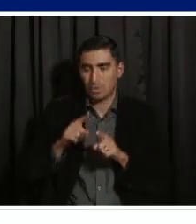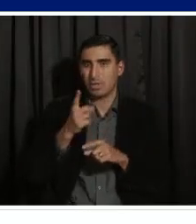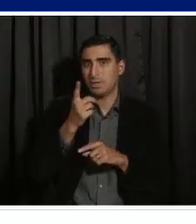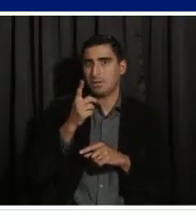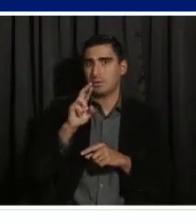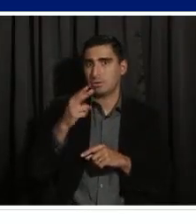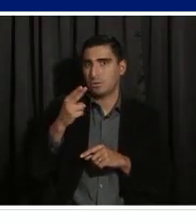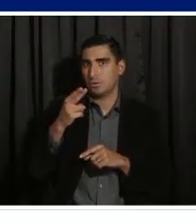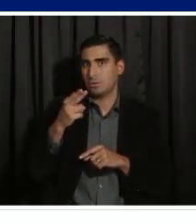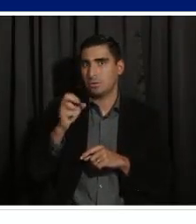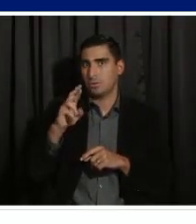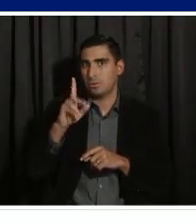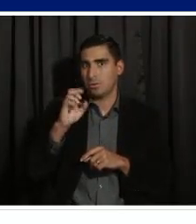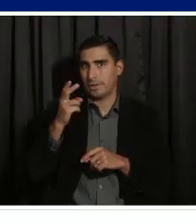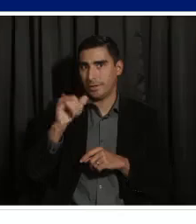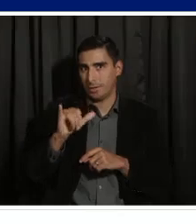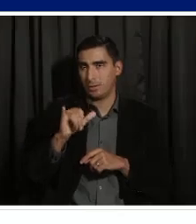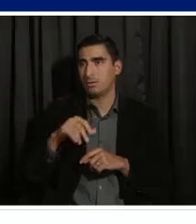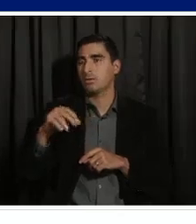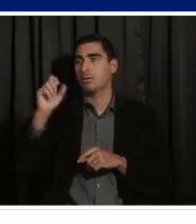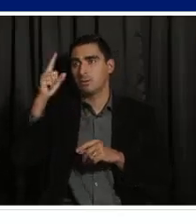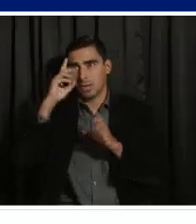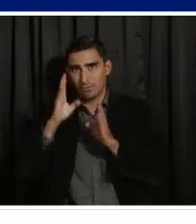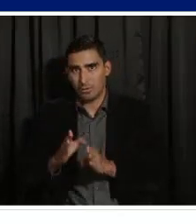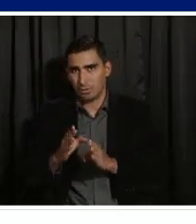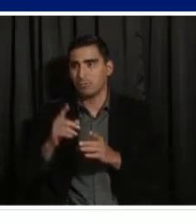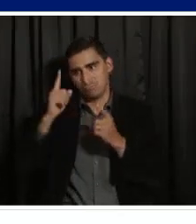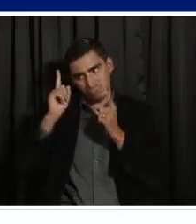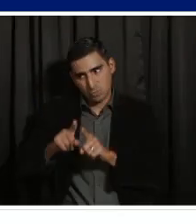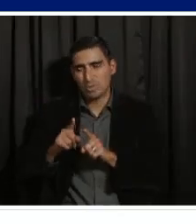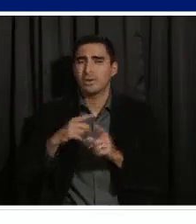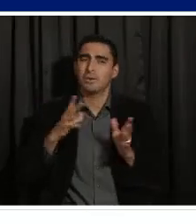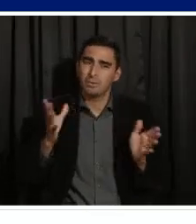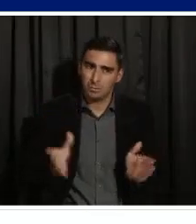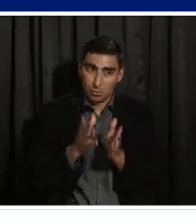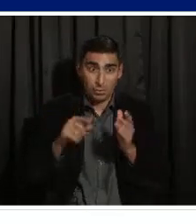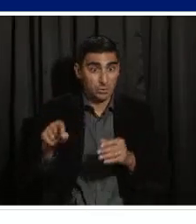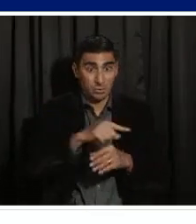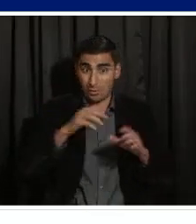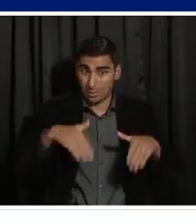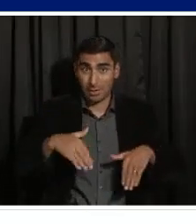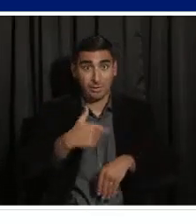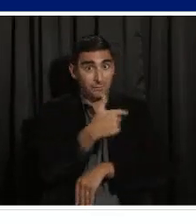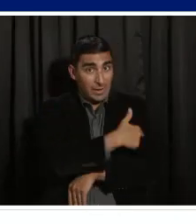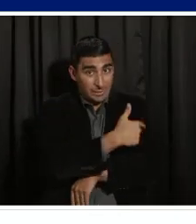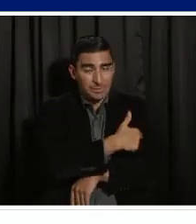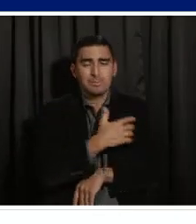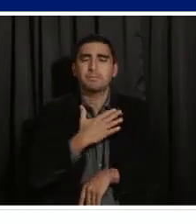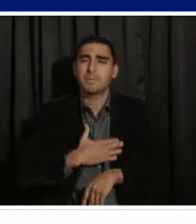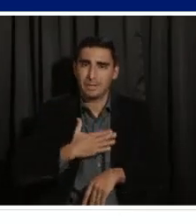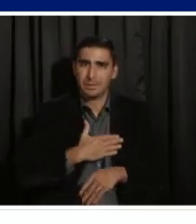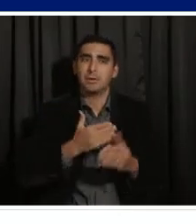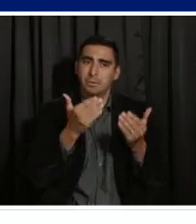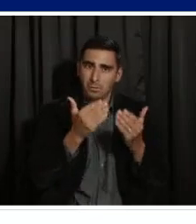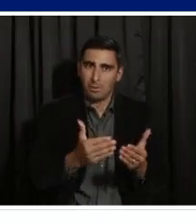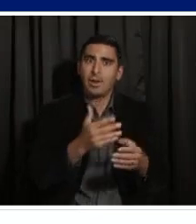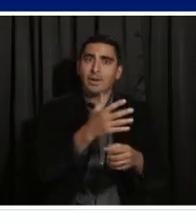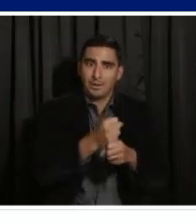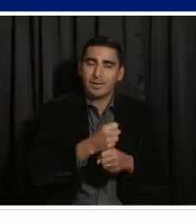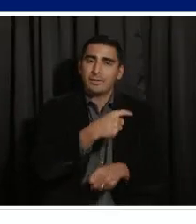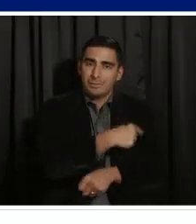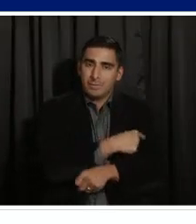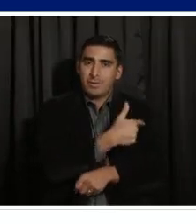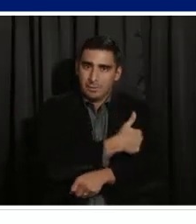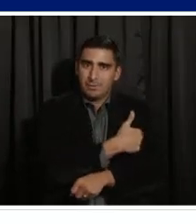urging all Coloradans who have not been vaccinated to take that step to get their first shot. And for those who are eligible for the booster, please get it as soon